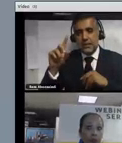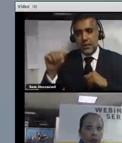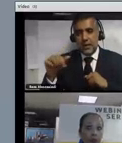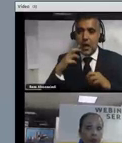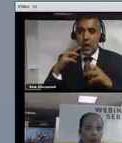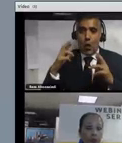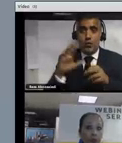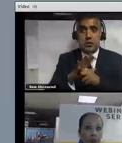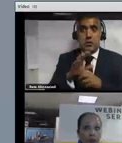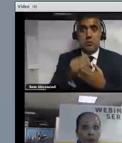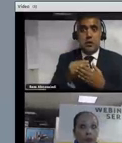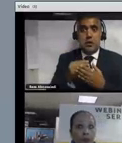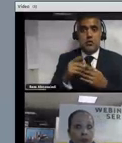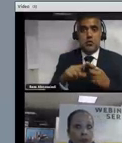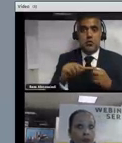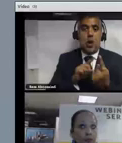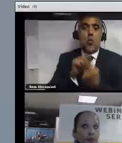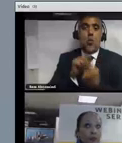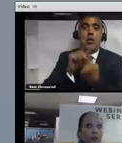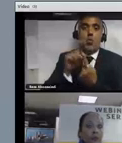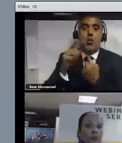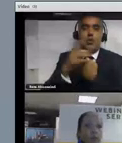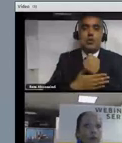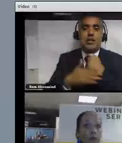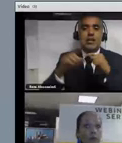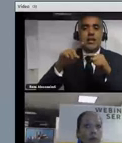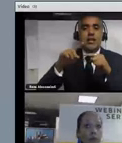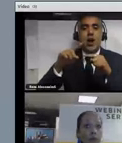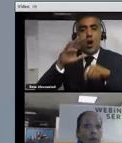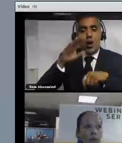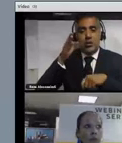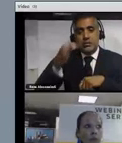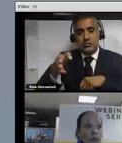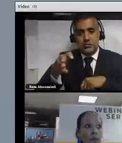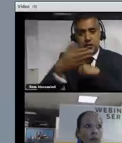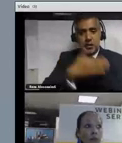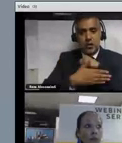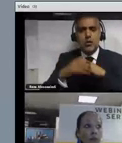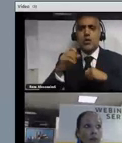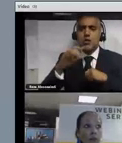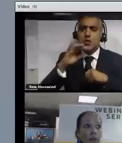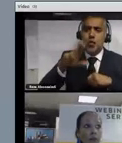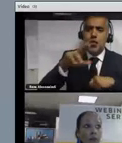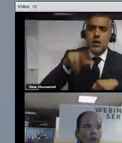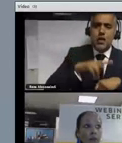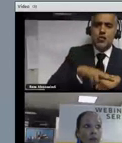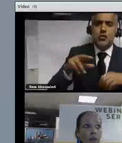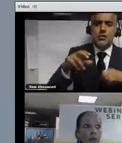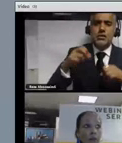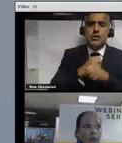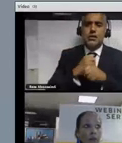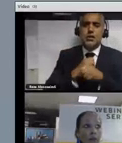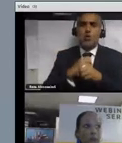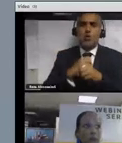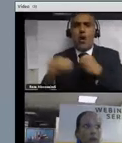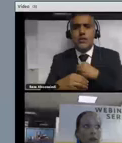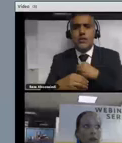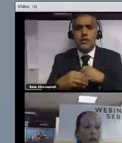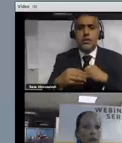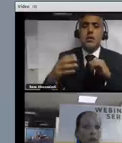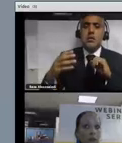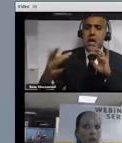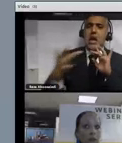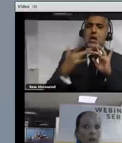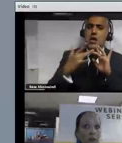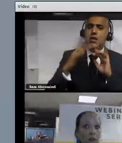money to even do one-on-one training in different countries. So yes, if your national statistical office contacts the